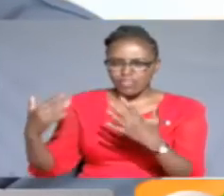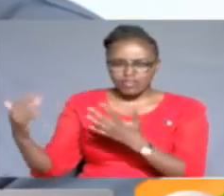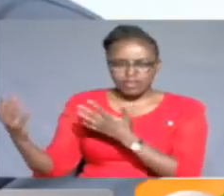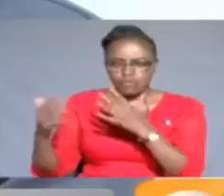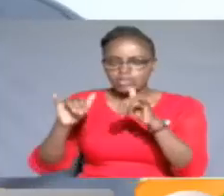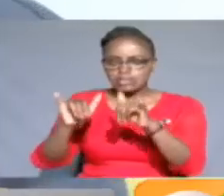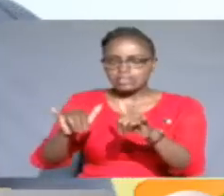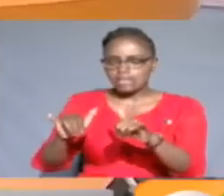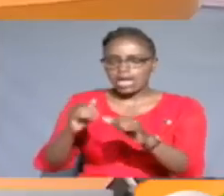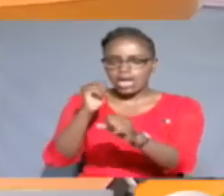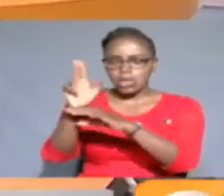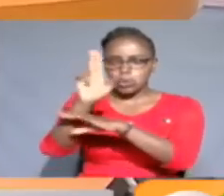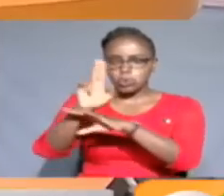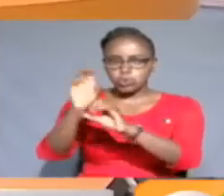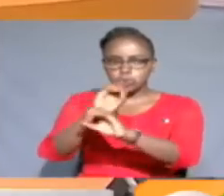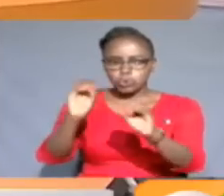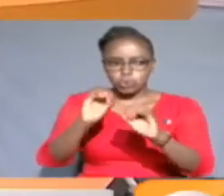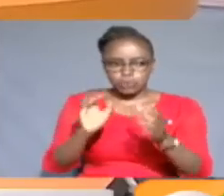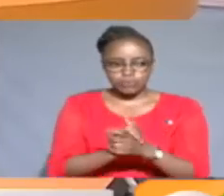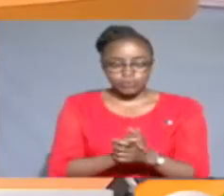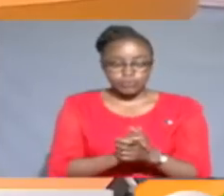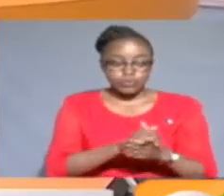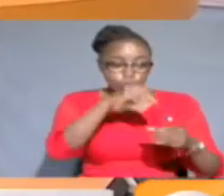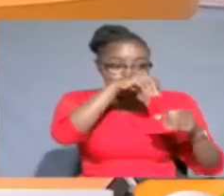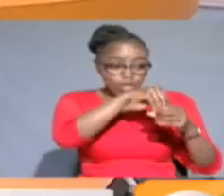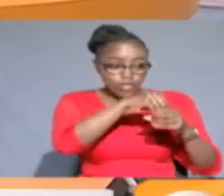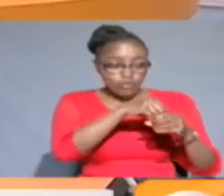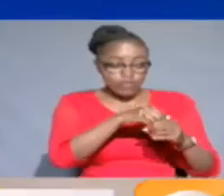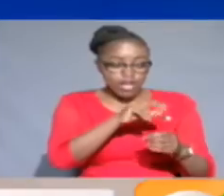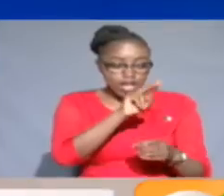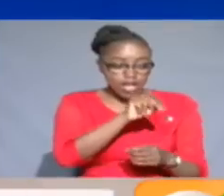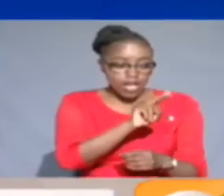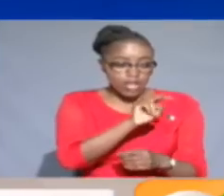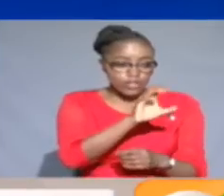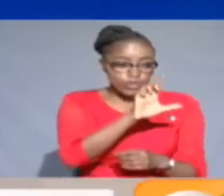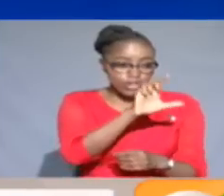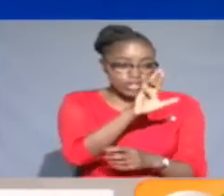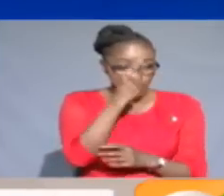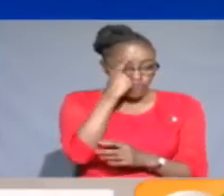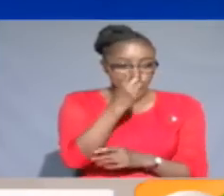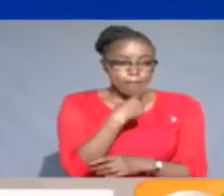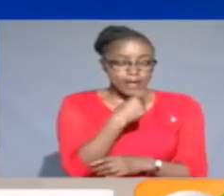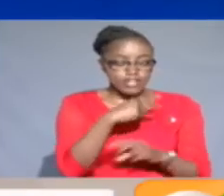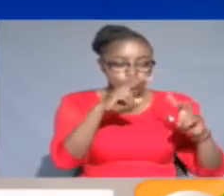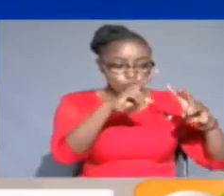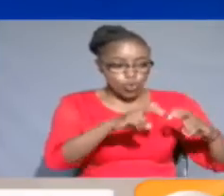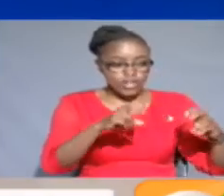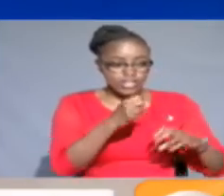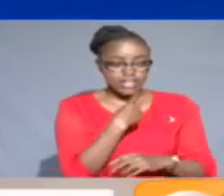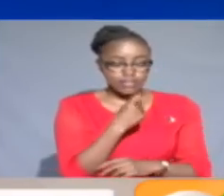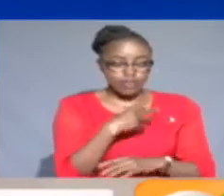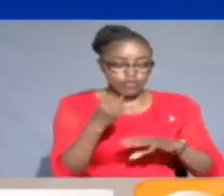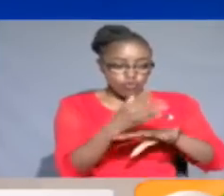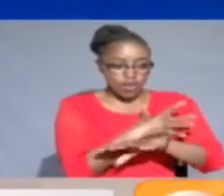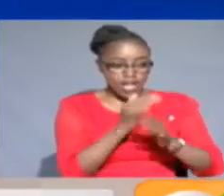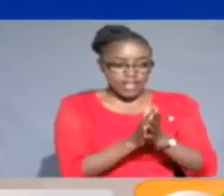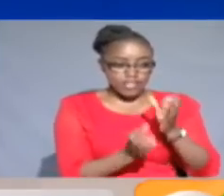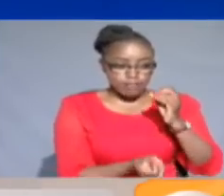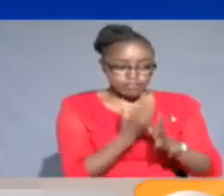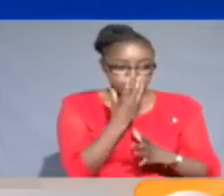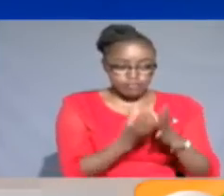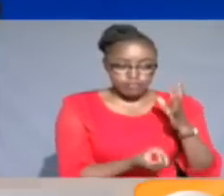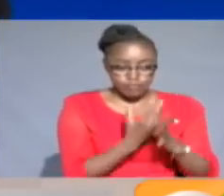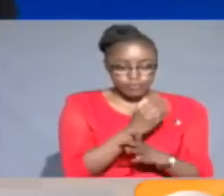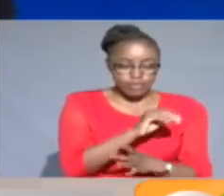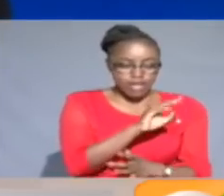lying idle. He actually goes ahead to say, ultimately we need to invest in a nuclear research reactor for medical research in treatment of cancer and production of isotopes